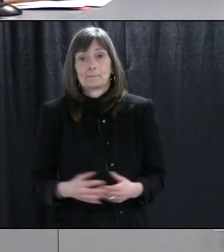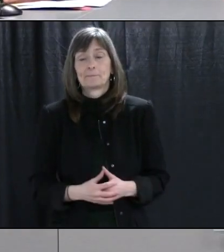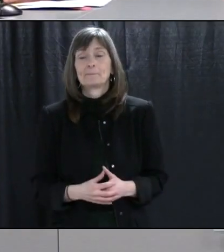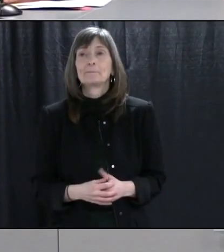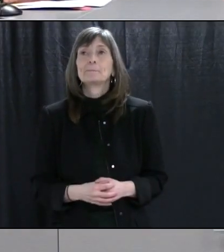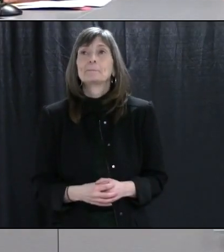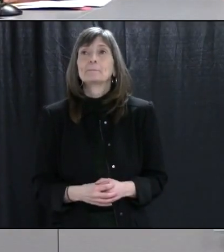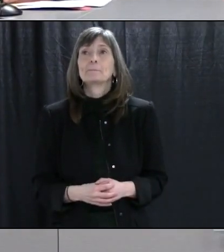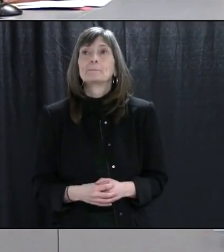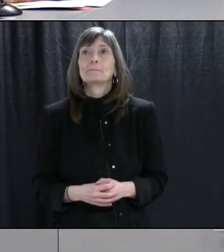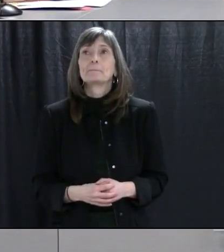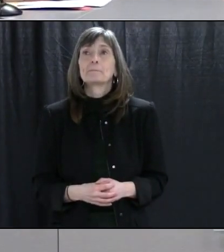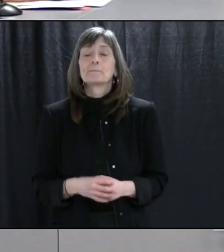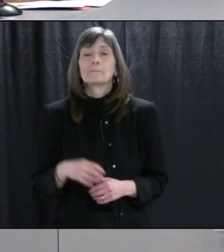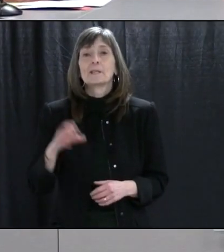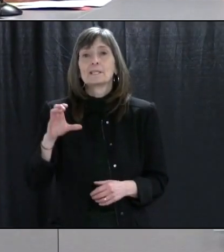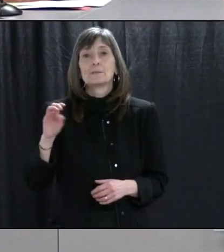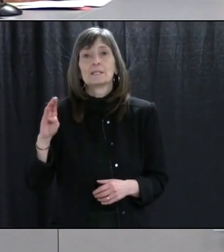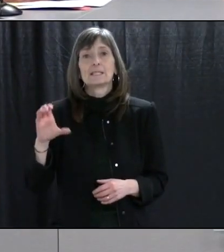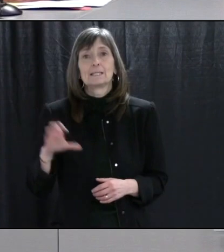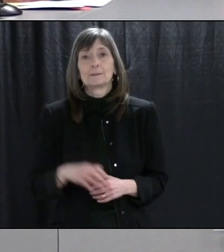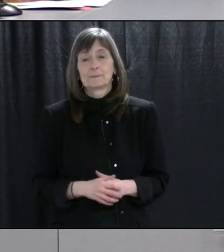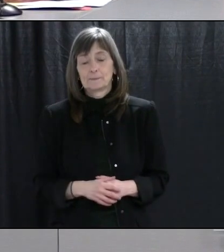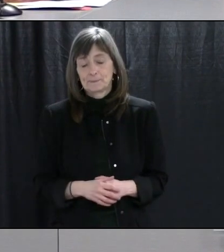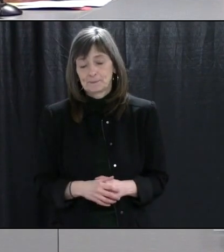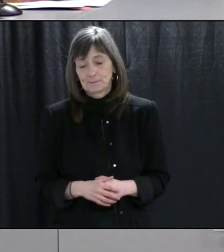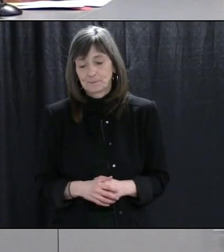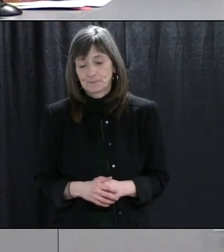Our next questions are from Peter Cowan of CBC News.